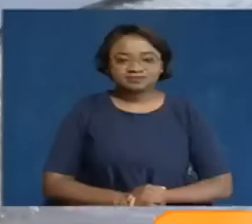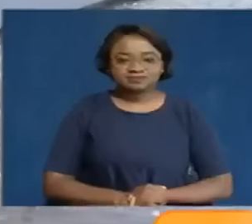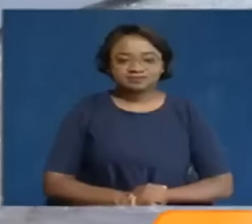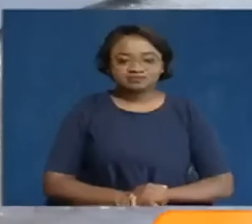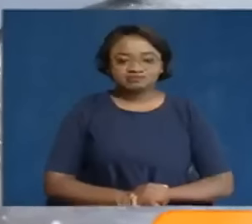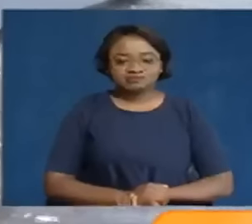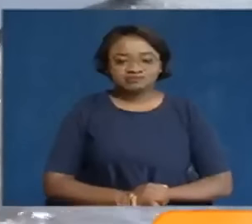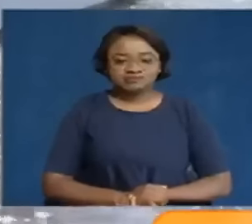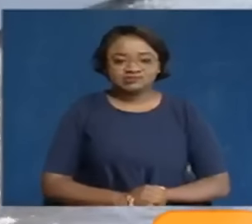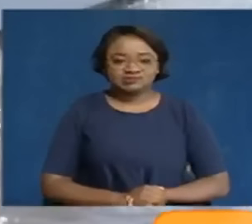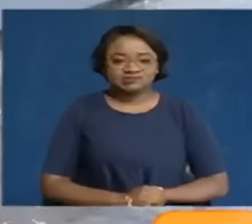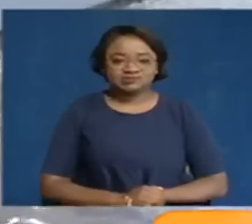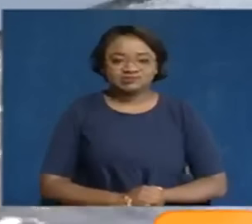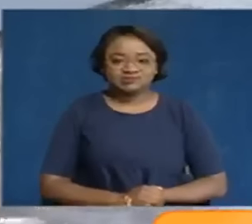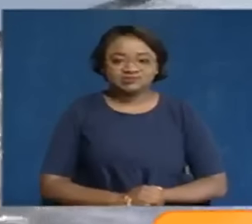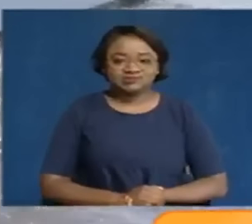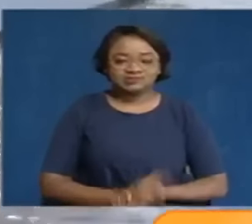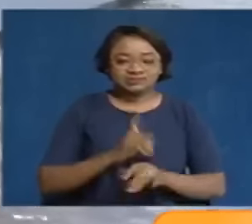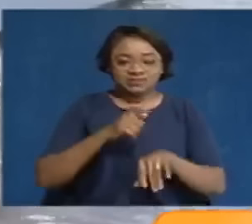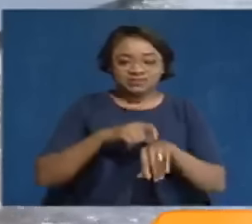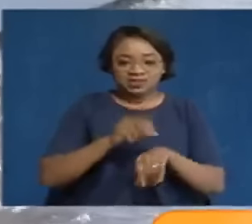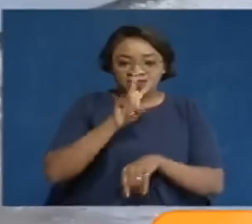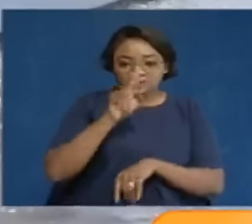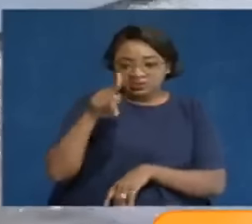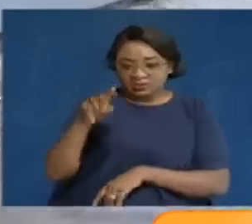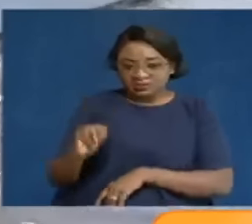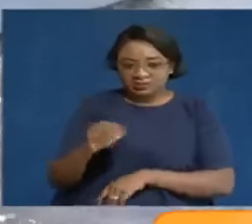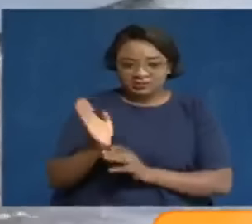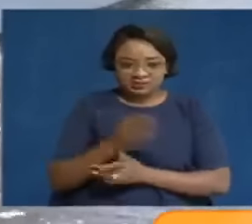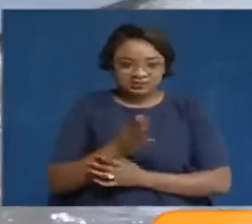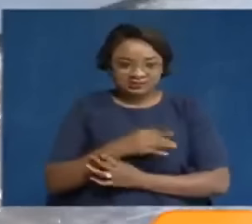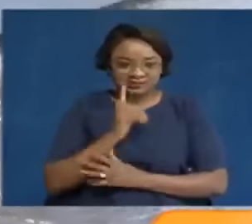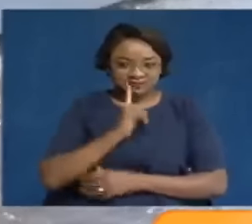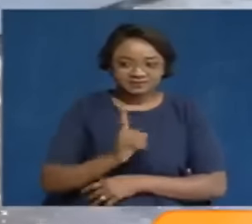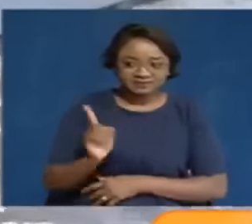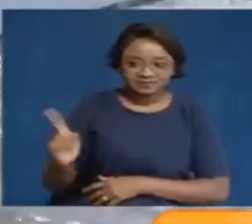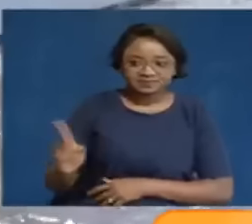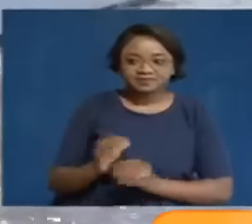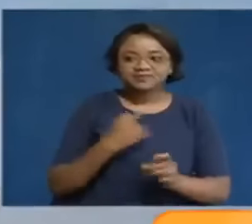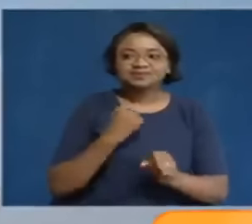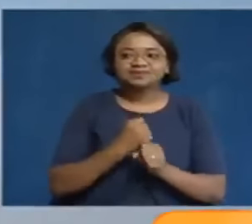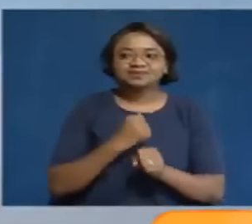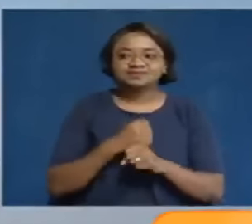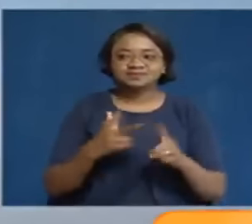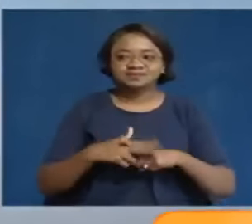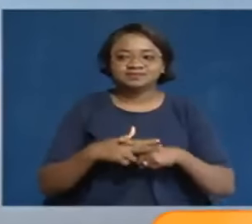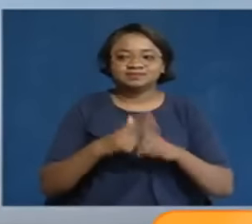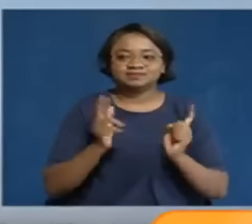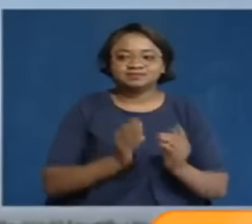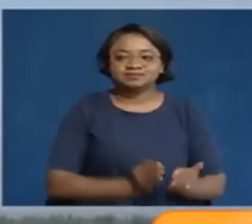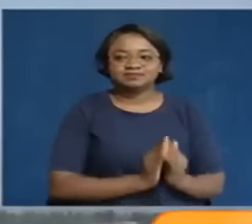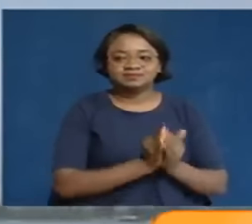2023. At 2 p.m. on Thursday, the majestic MV Uhuru 2 sailed from the Kisumu port, loaded